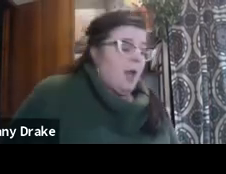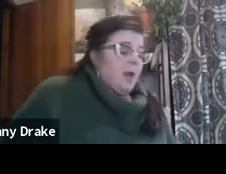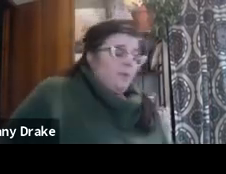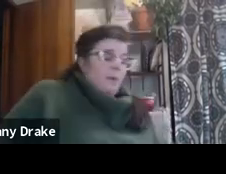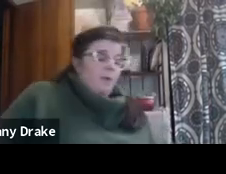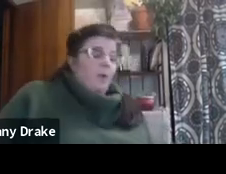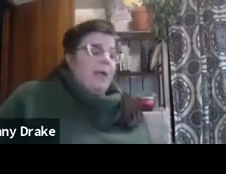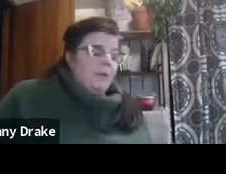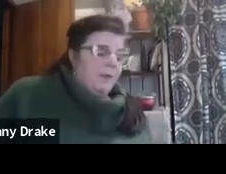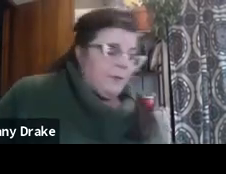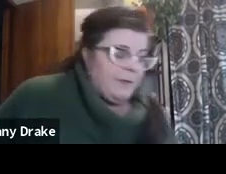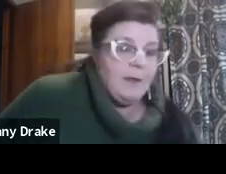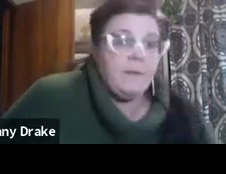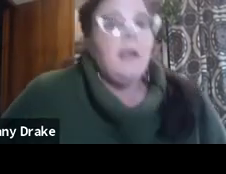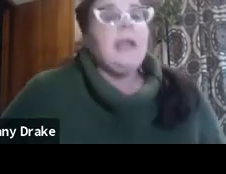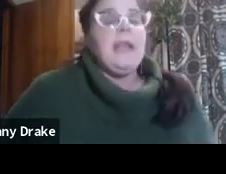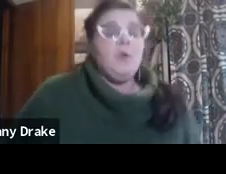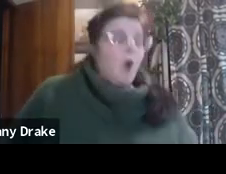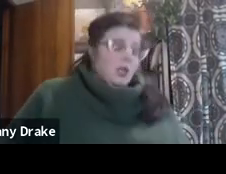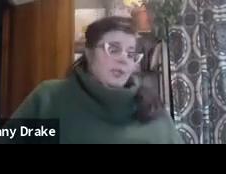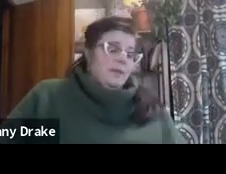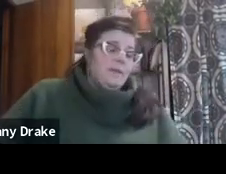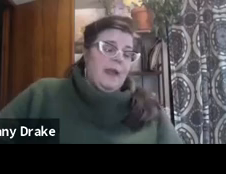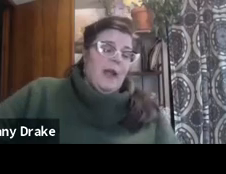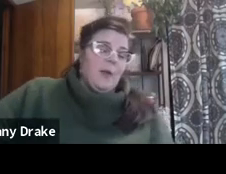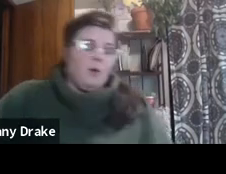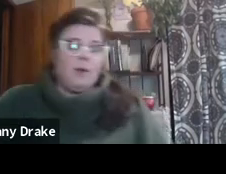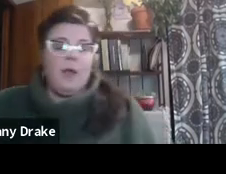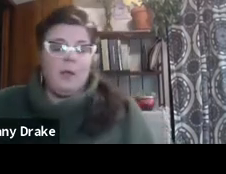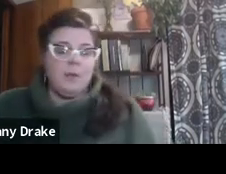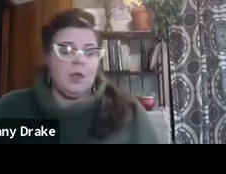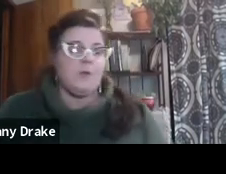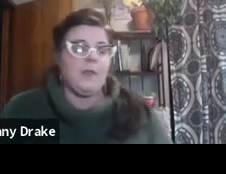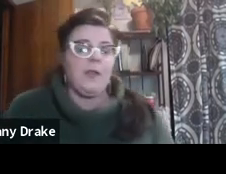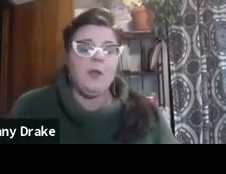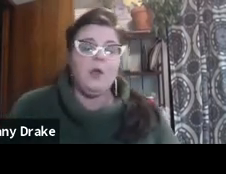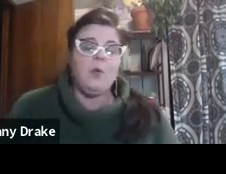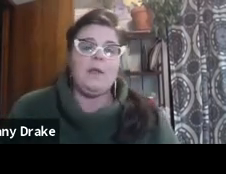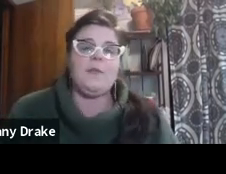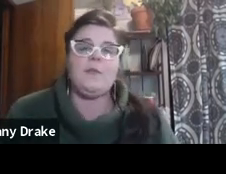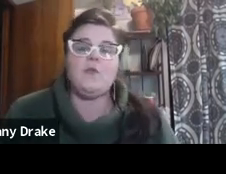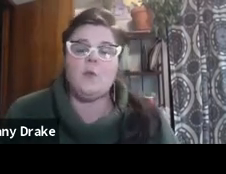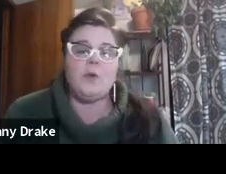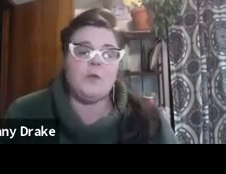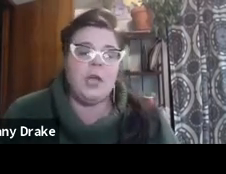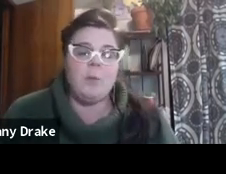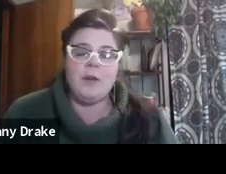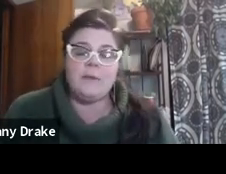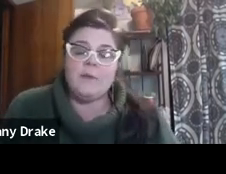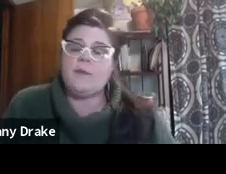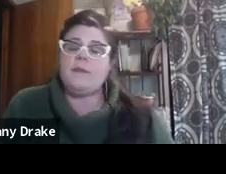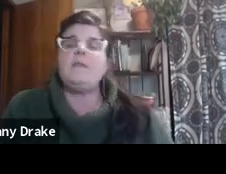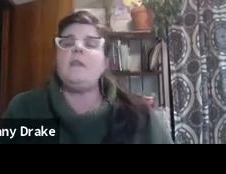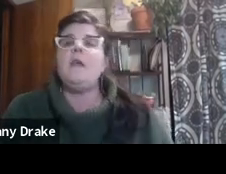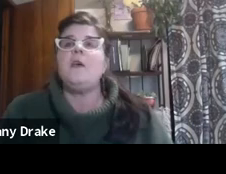are people on from a variety of different states. In Washington state, I work closely with social workers for Child